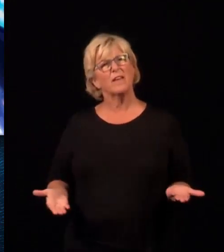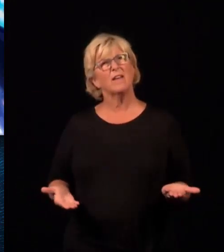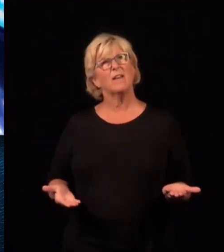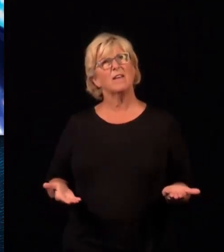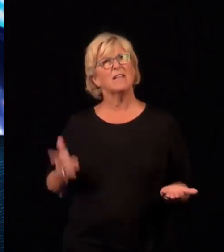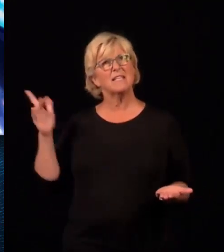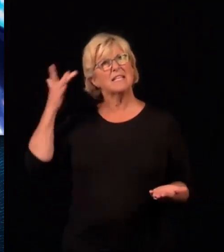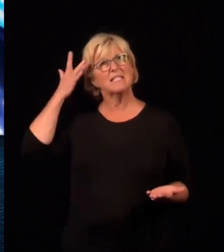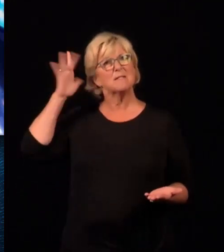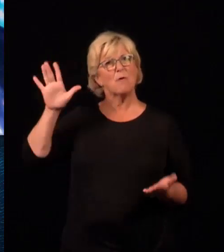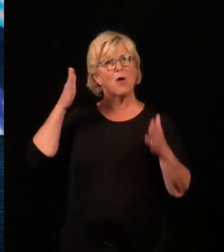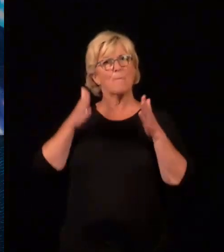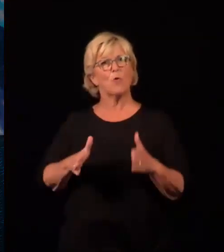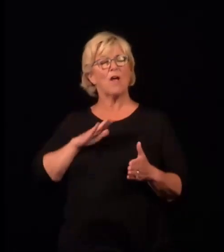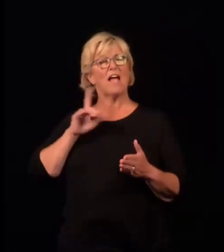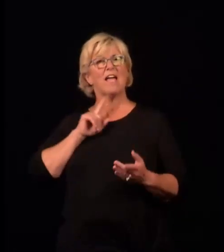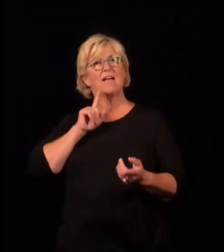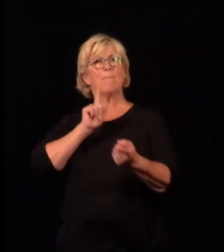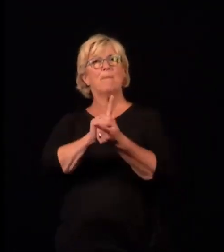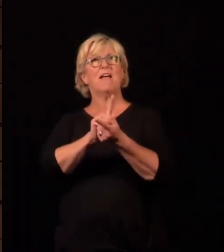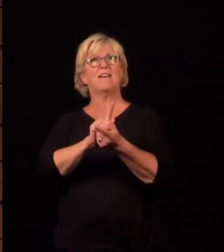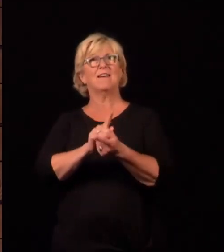the smartest guy I've ever met. Jeez.